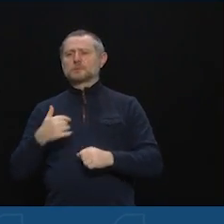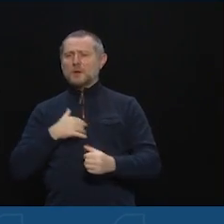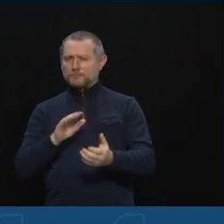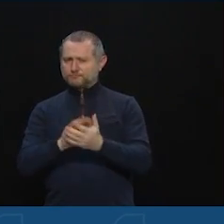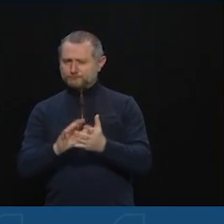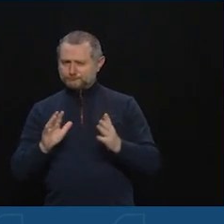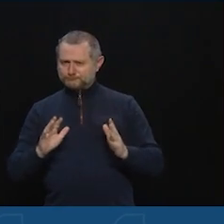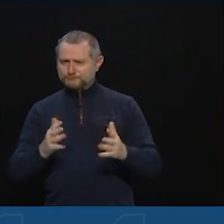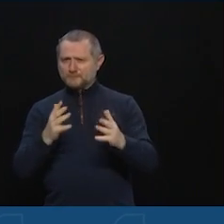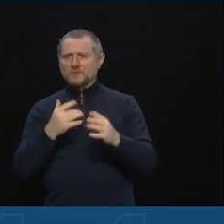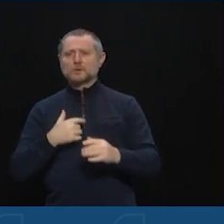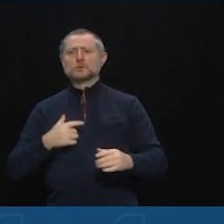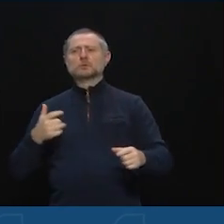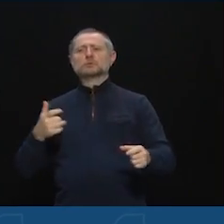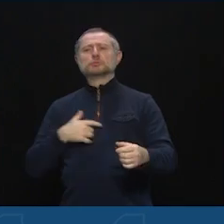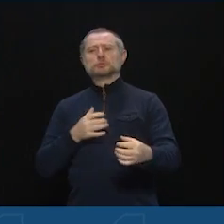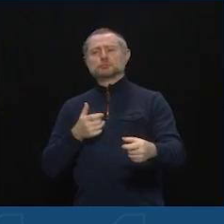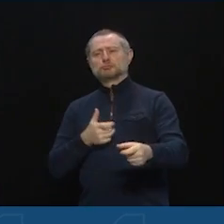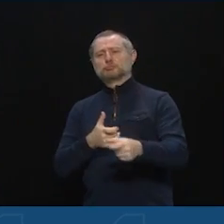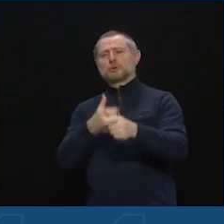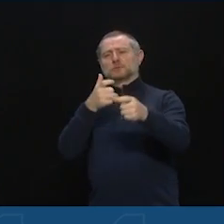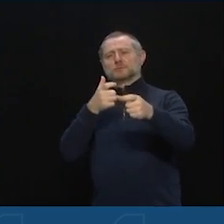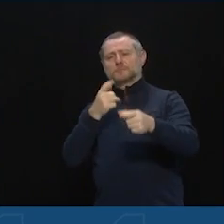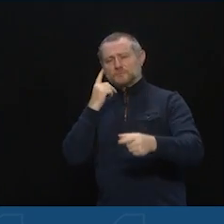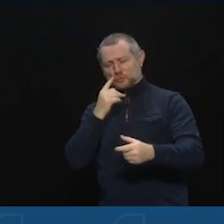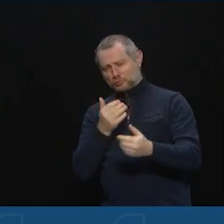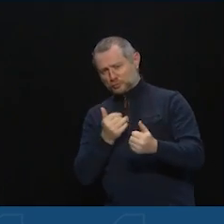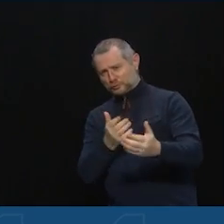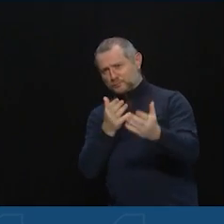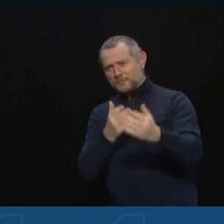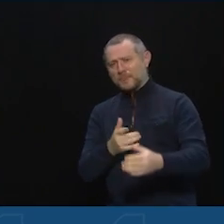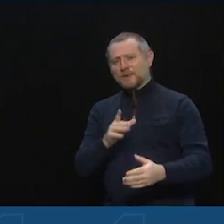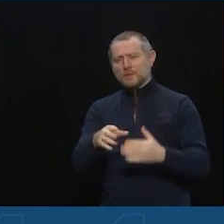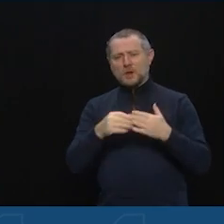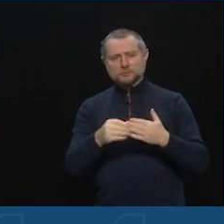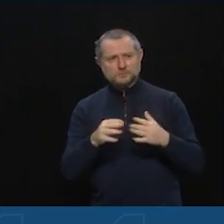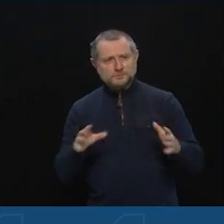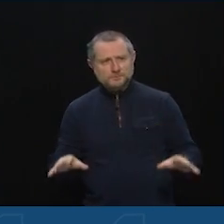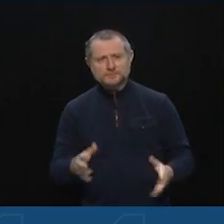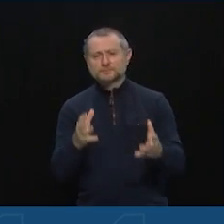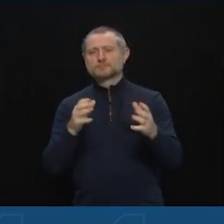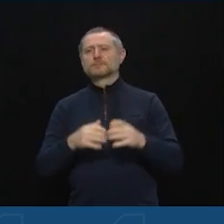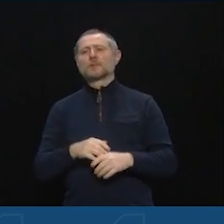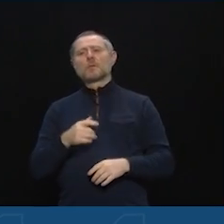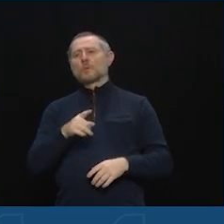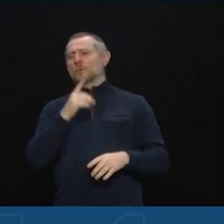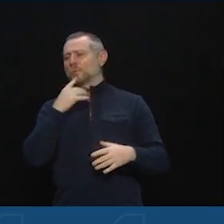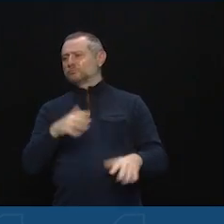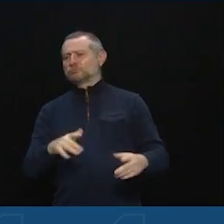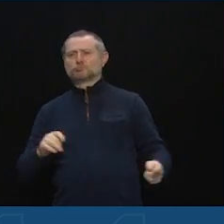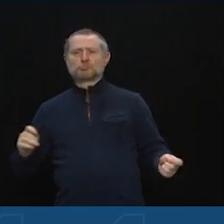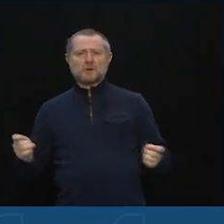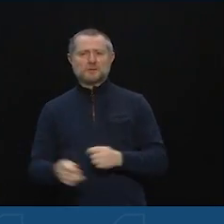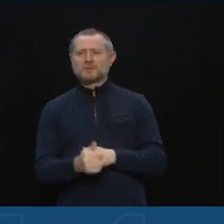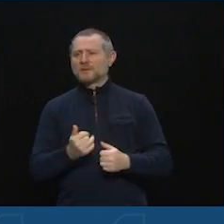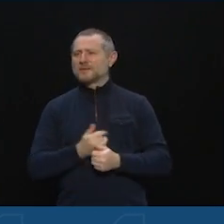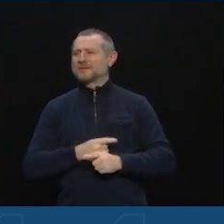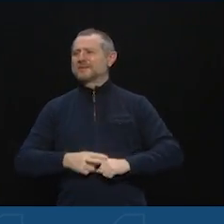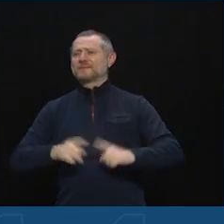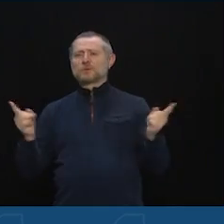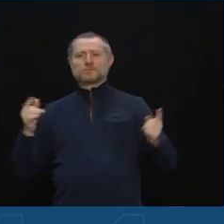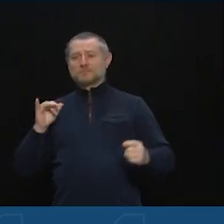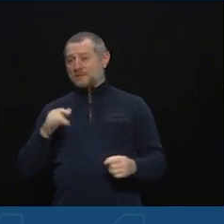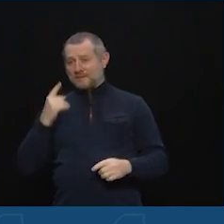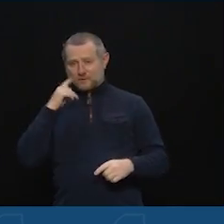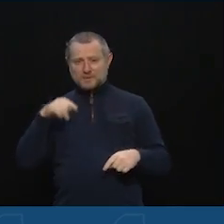cheers for your leadership, for your really breath of fresh air when it comes to this